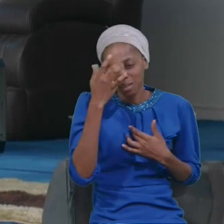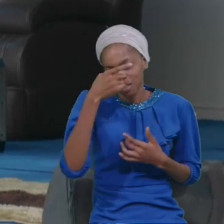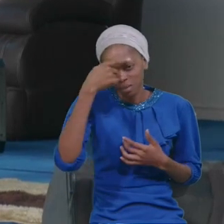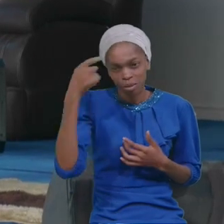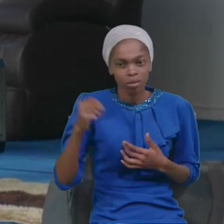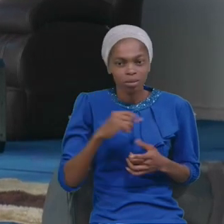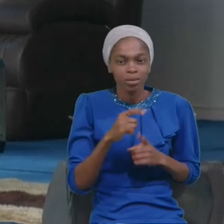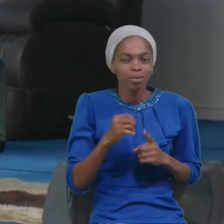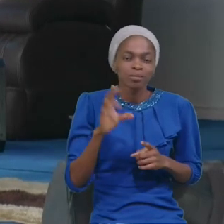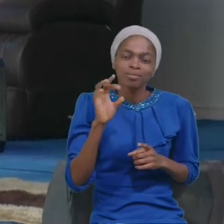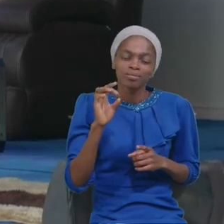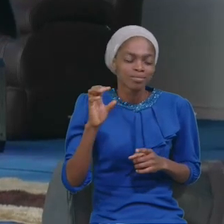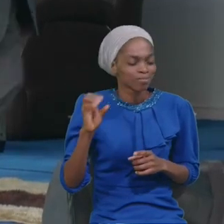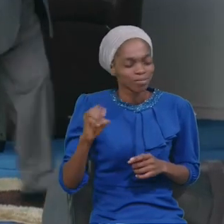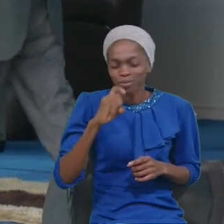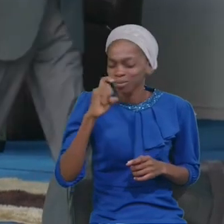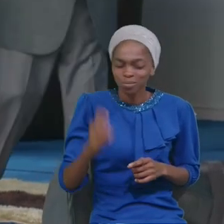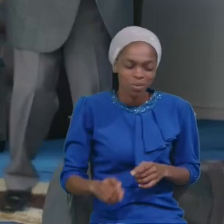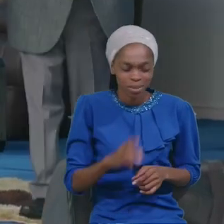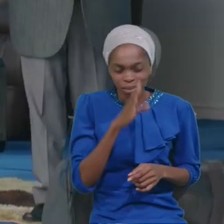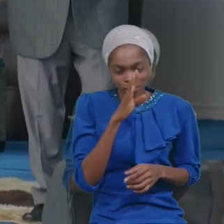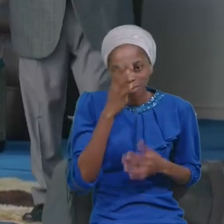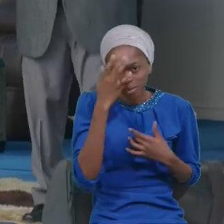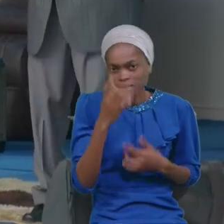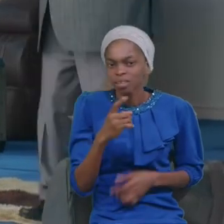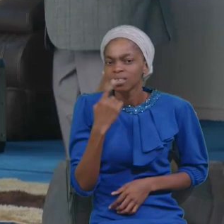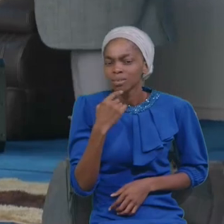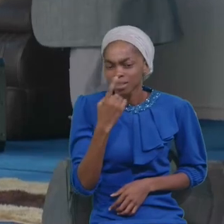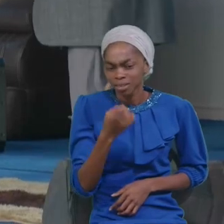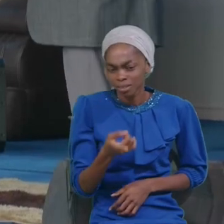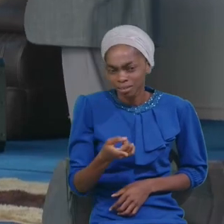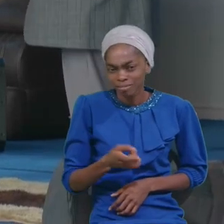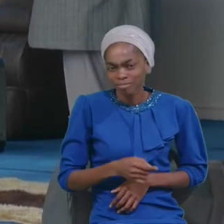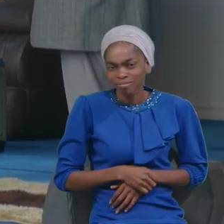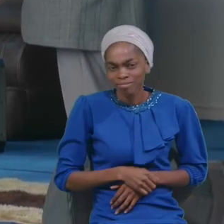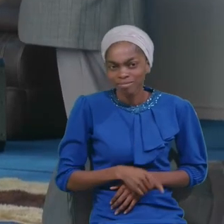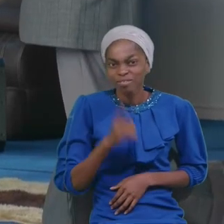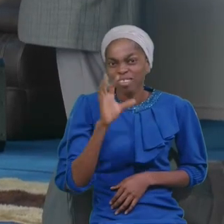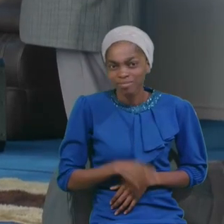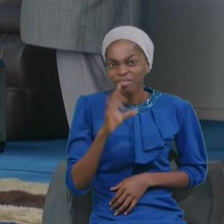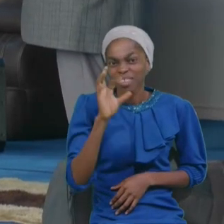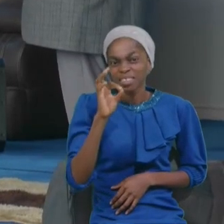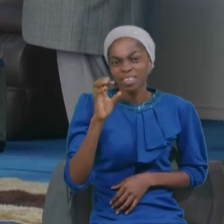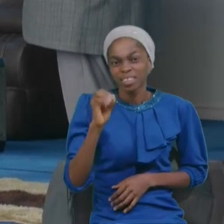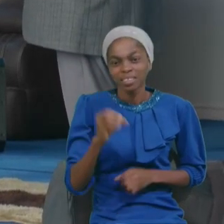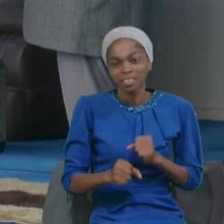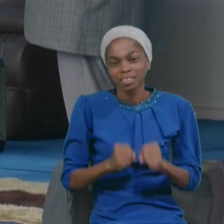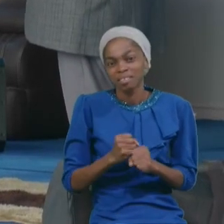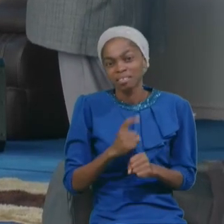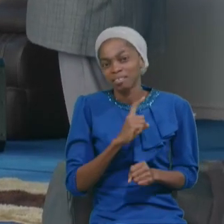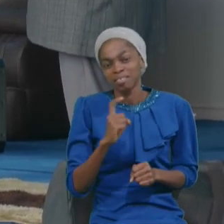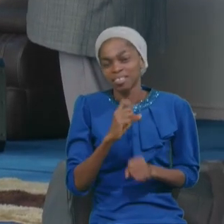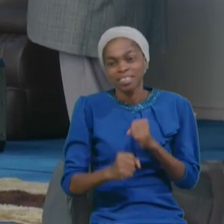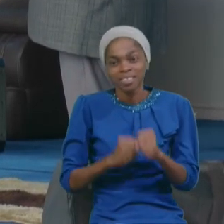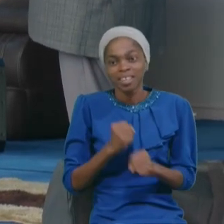are 90-year-old people, 100-year-old people, even those who are more than 100, and the Lord gives them that goodness and that healing